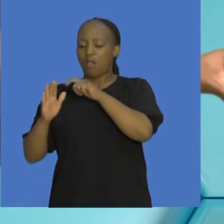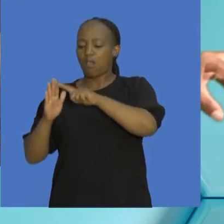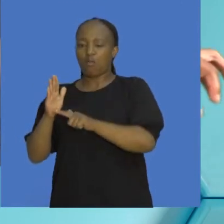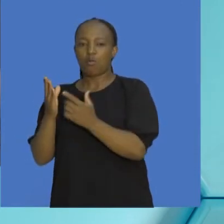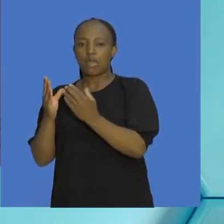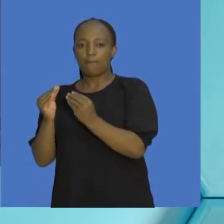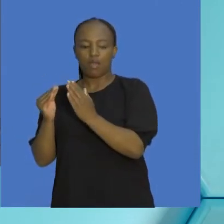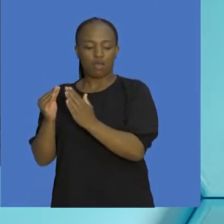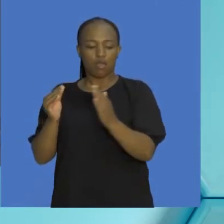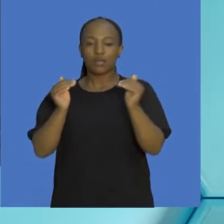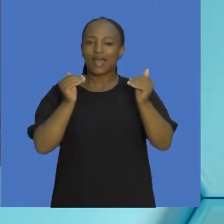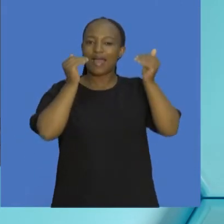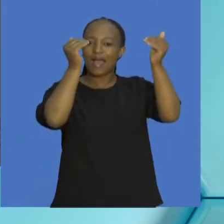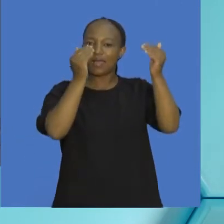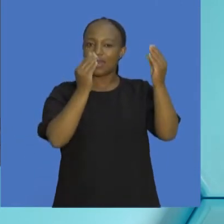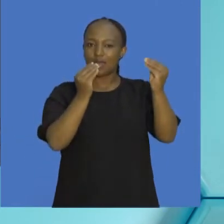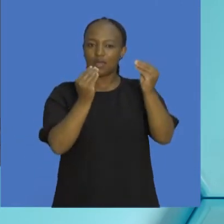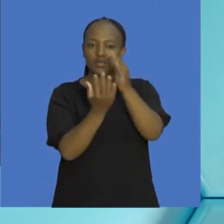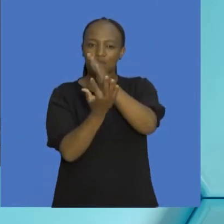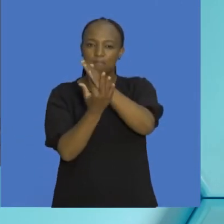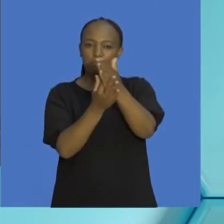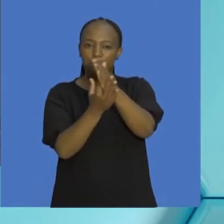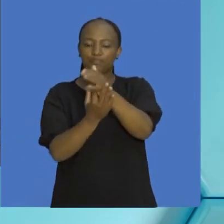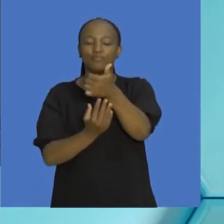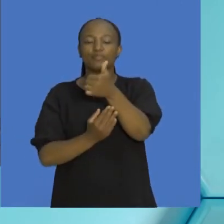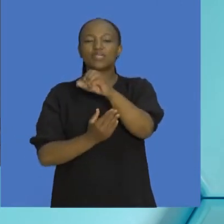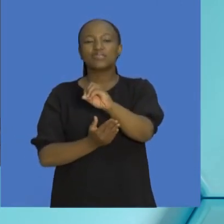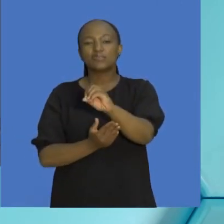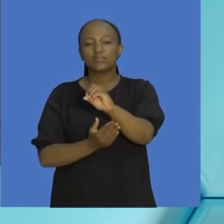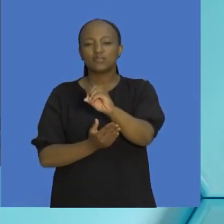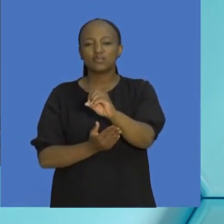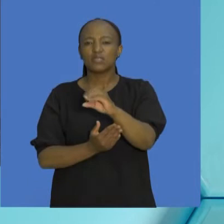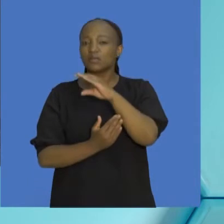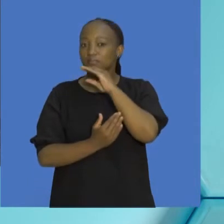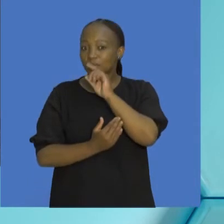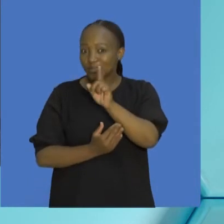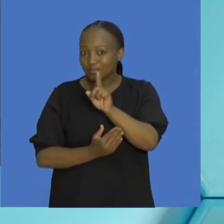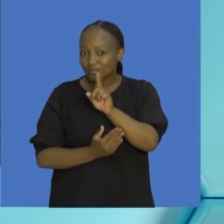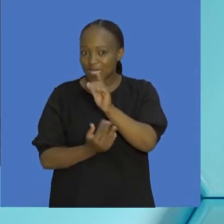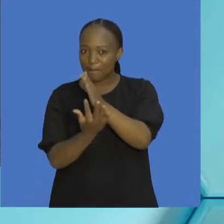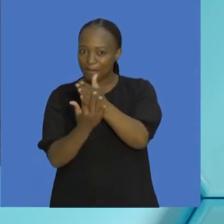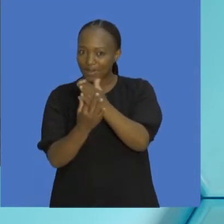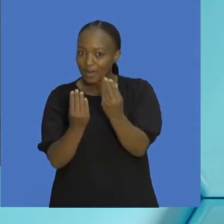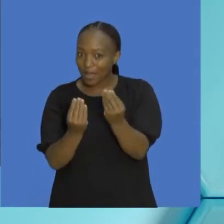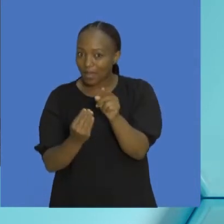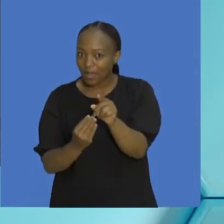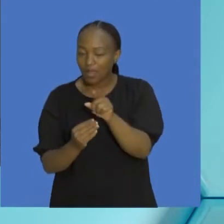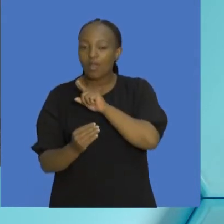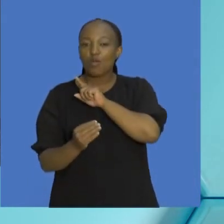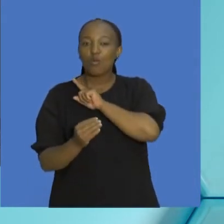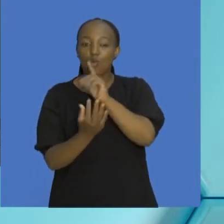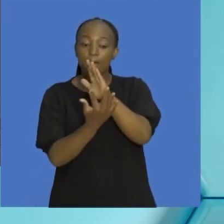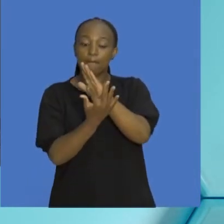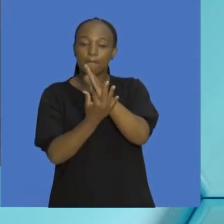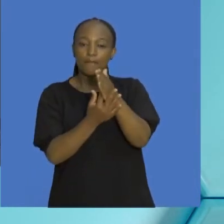the highest, and the middle is 60, oh, what is the meaning of that? It implies because the